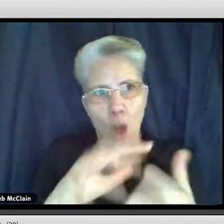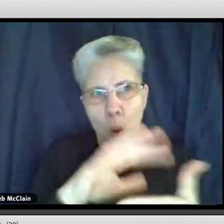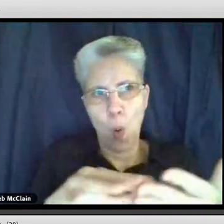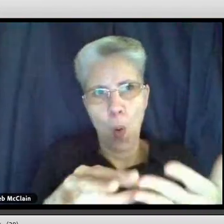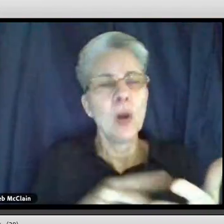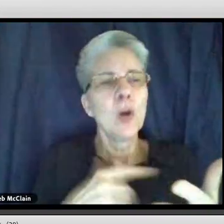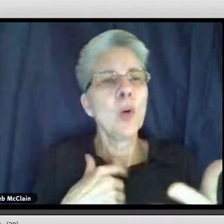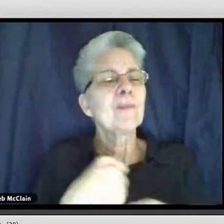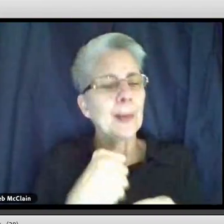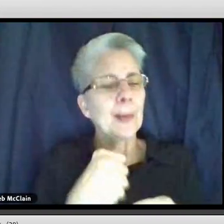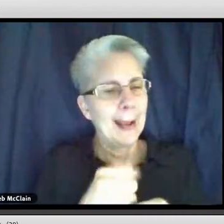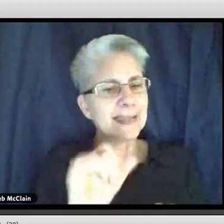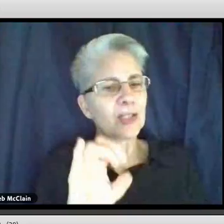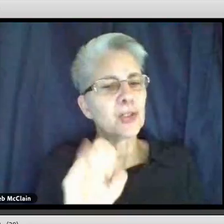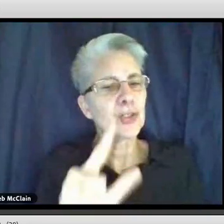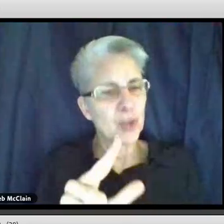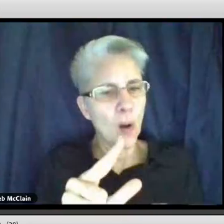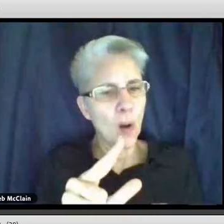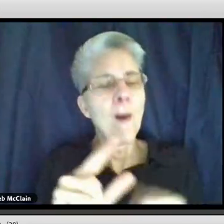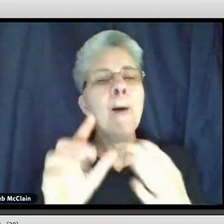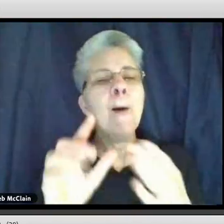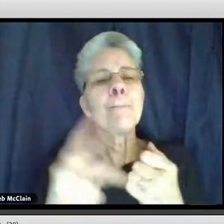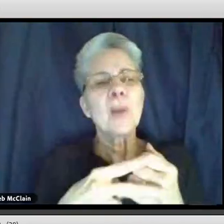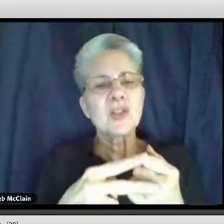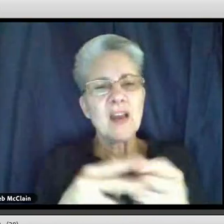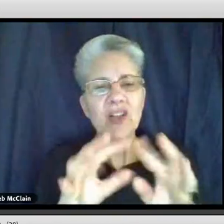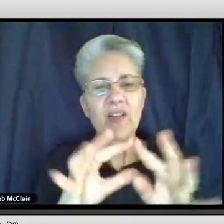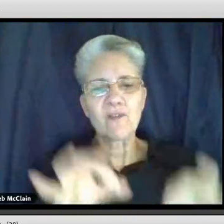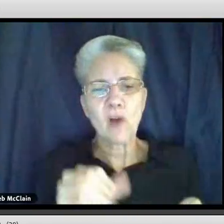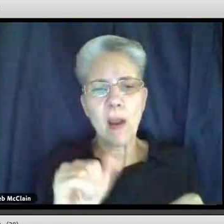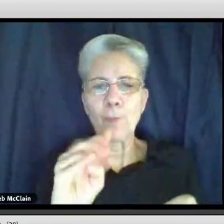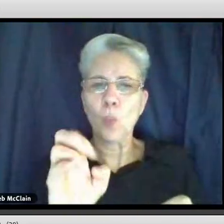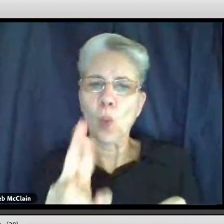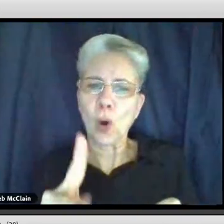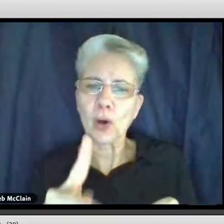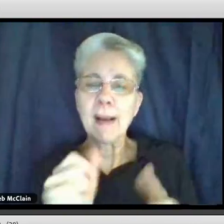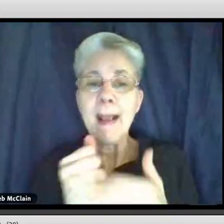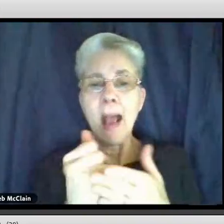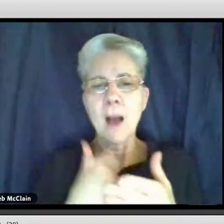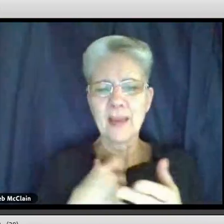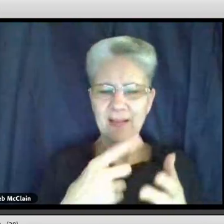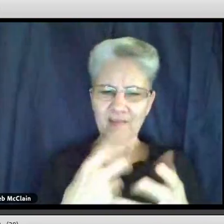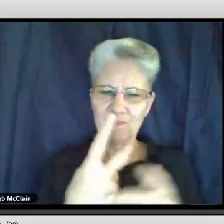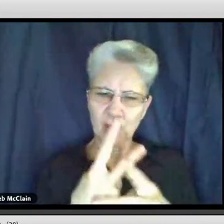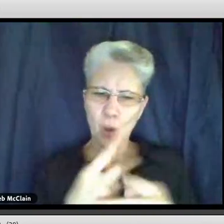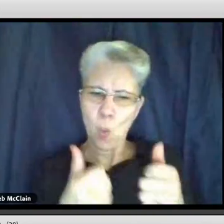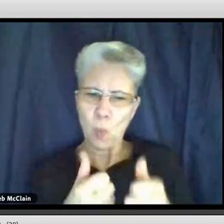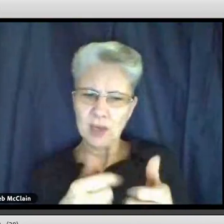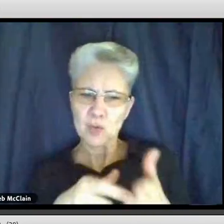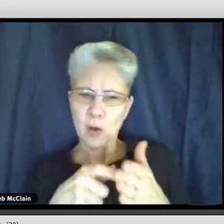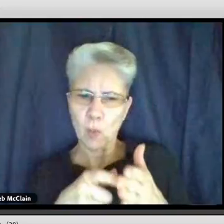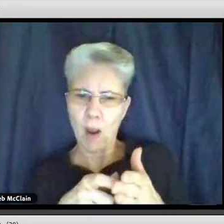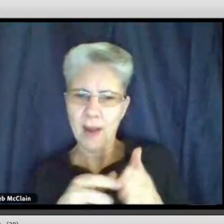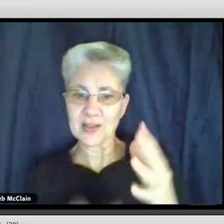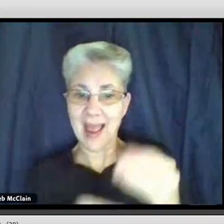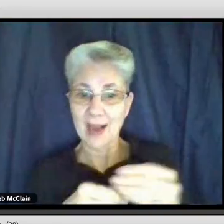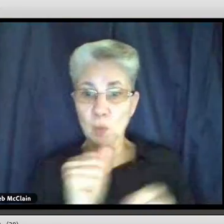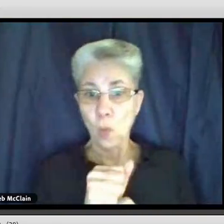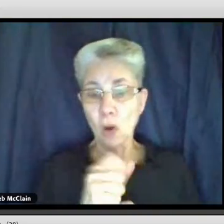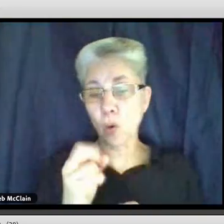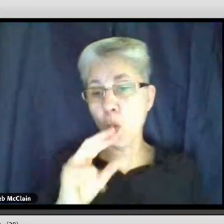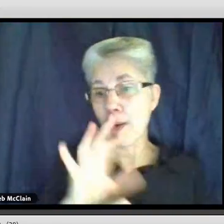we've created a digital preservation framework to help me make decisions about what requires the extra work versus what is